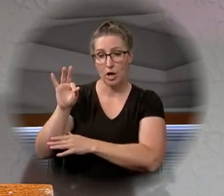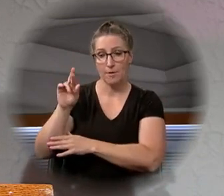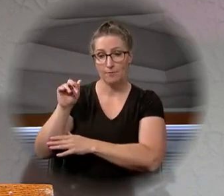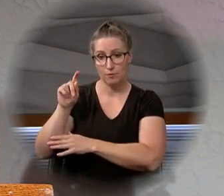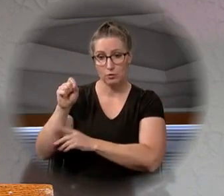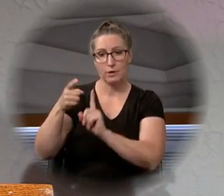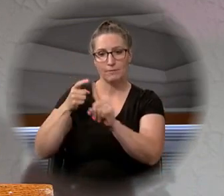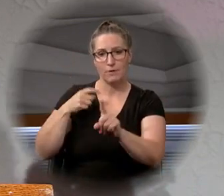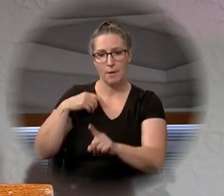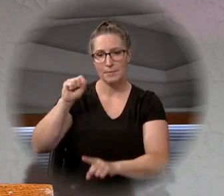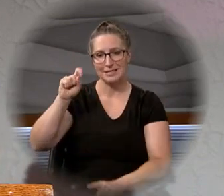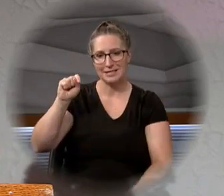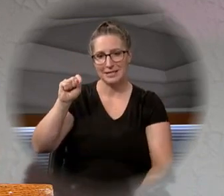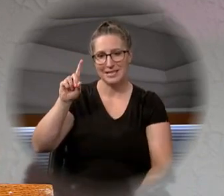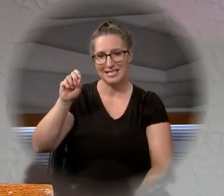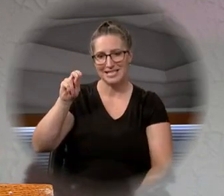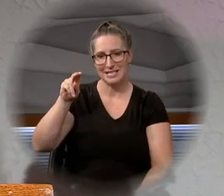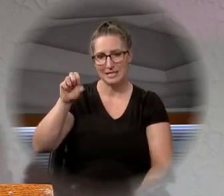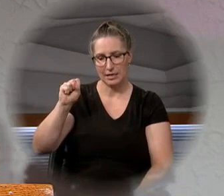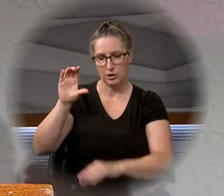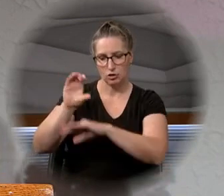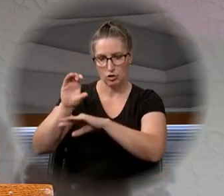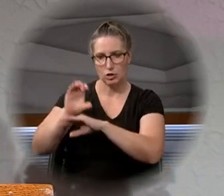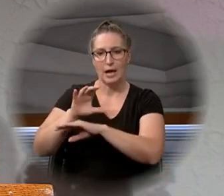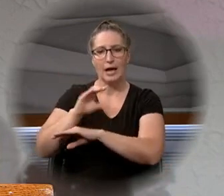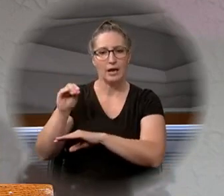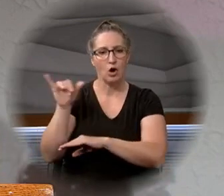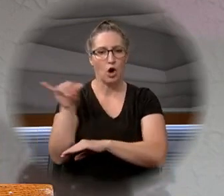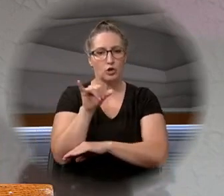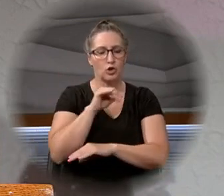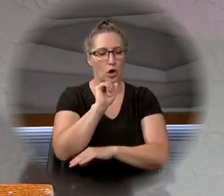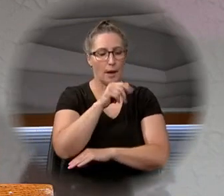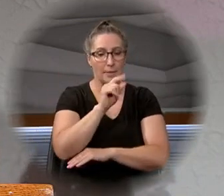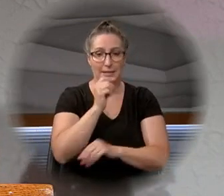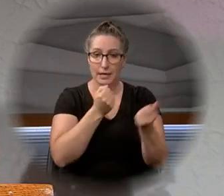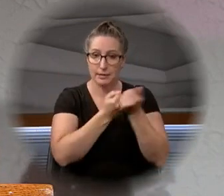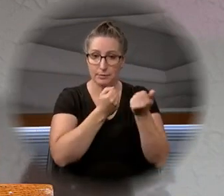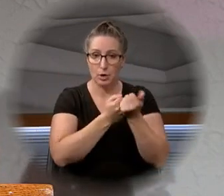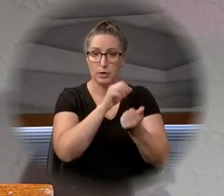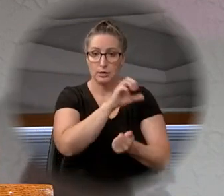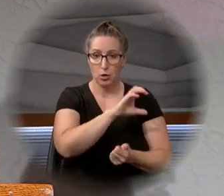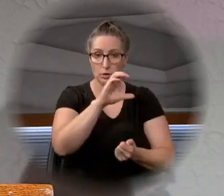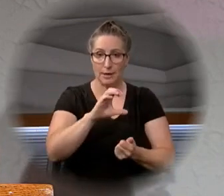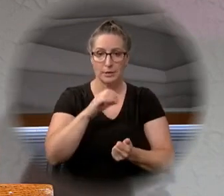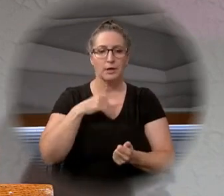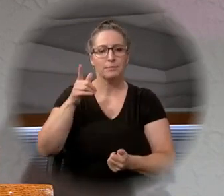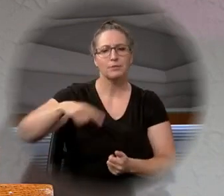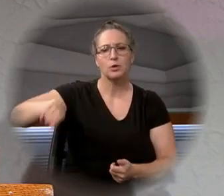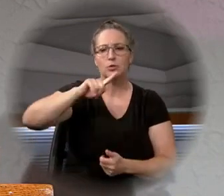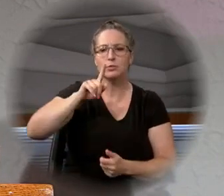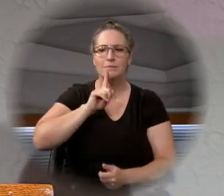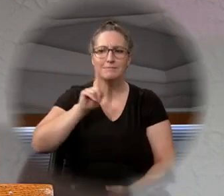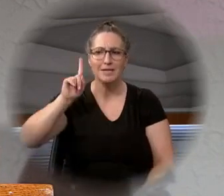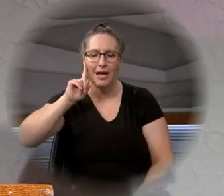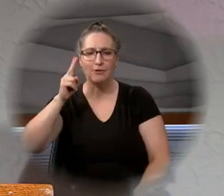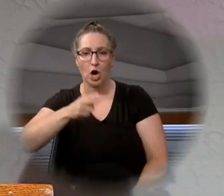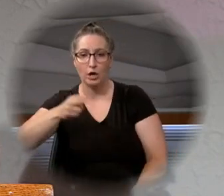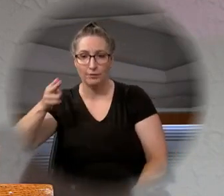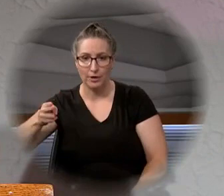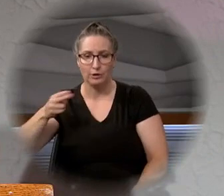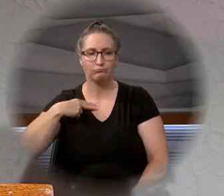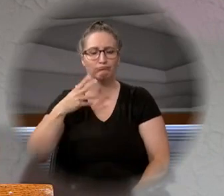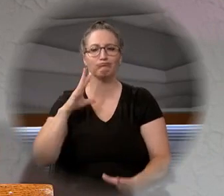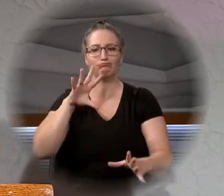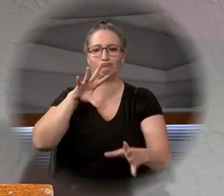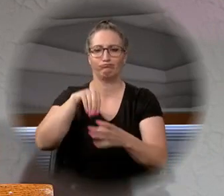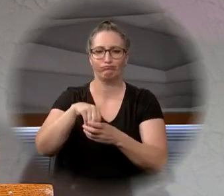Denis Parish in Madison, and the Apostolate sponsoring closed captioning, our sisters and brothers in faith who are deaf or hard of hearing